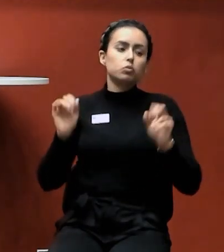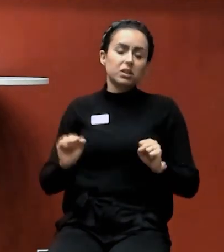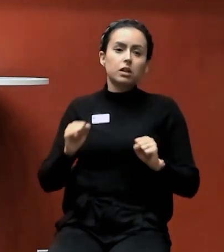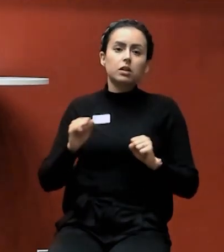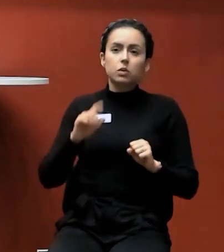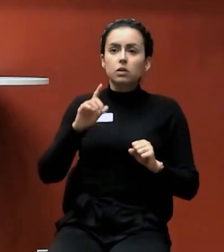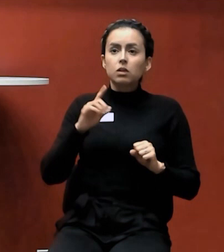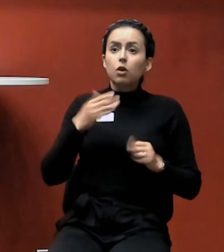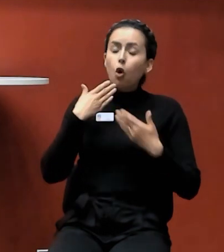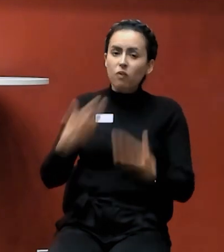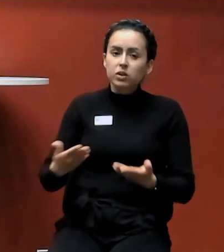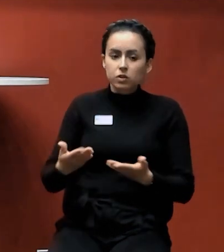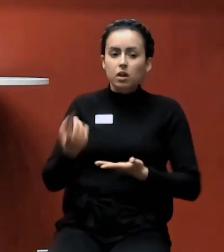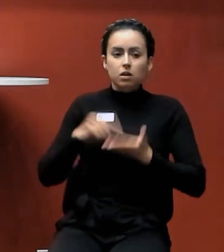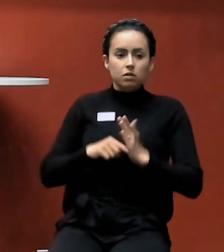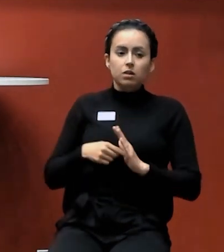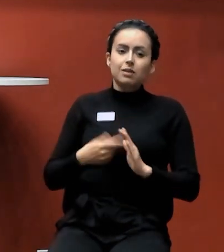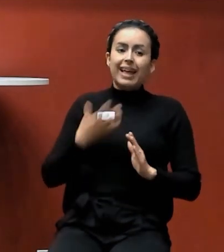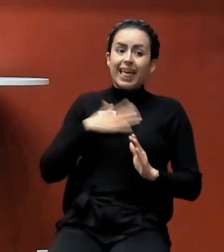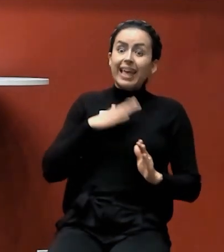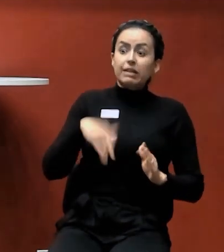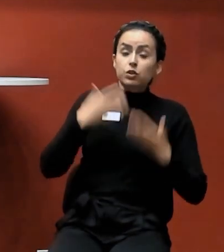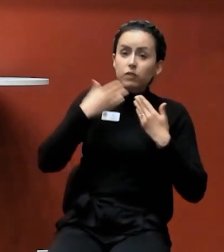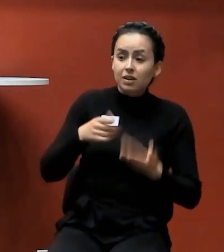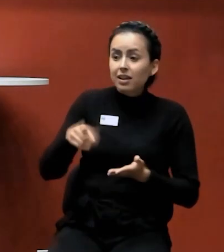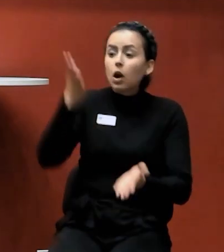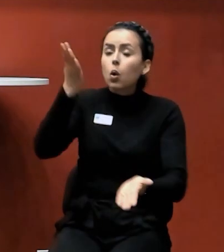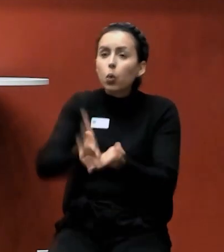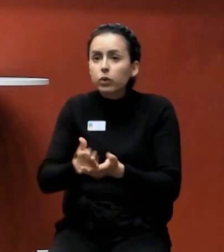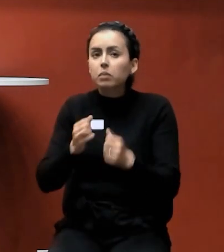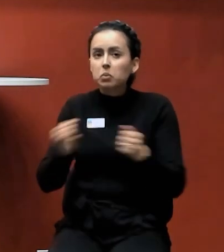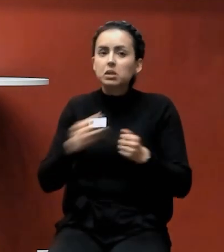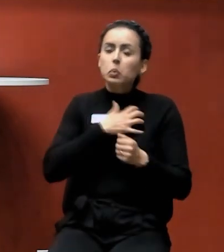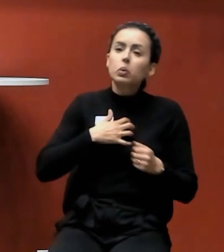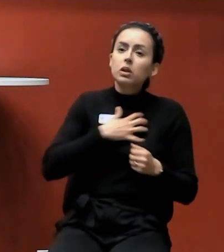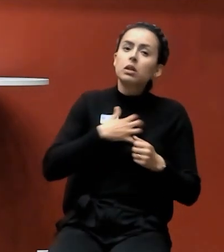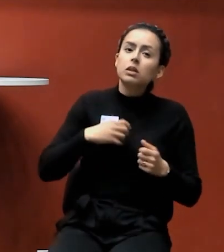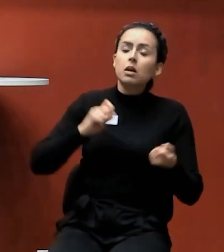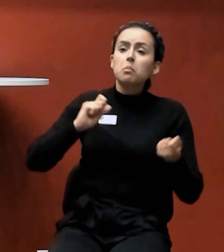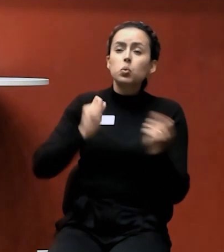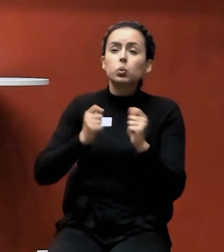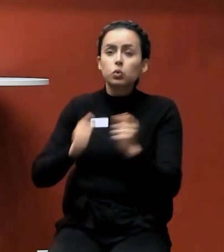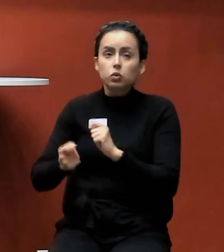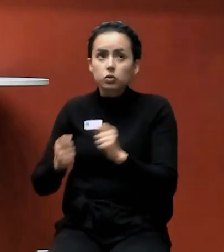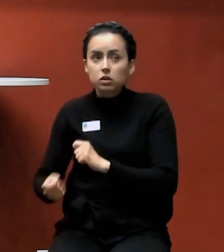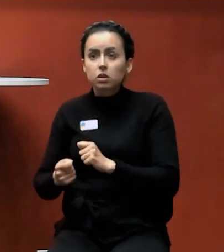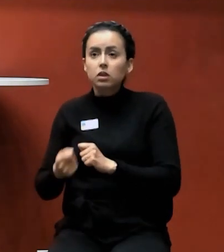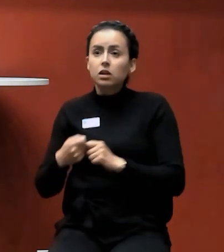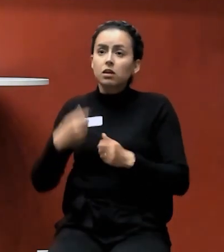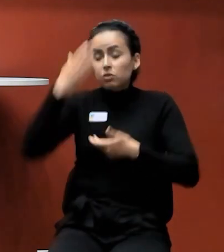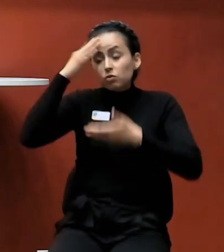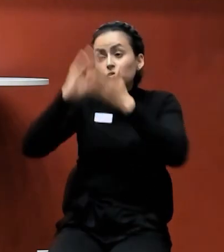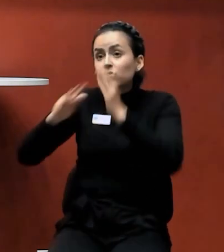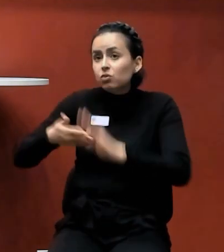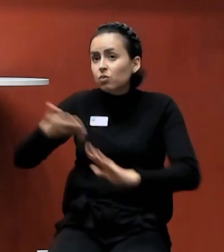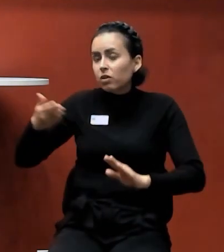right. We can, right, at the same time, like, try to make changes and try to get to know the people in power,